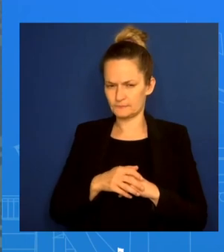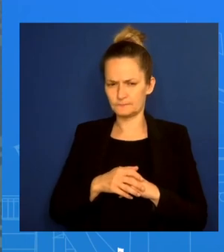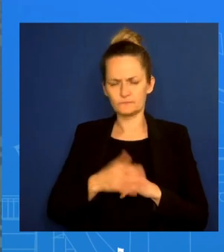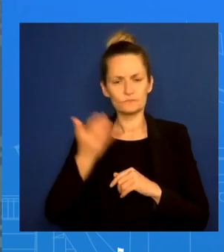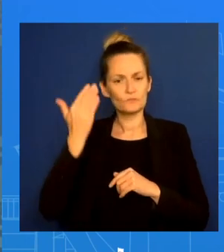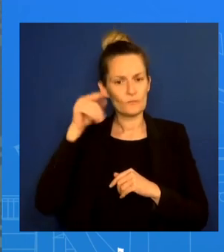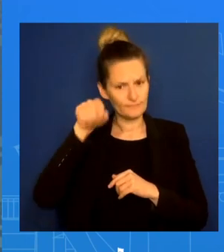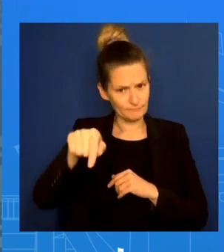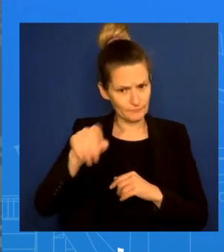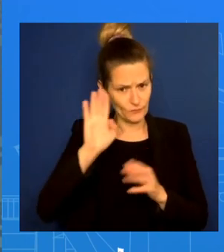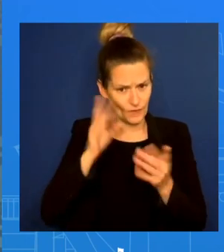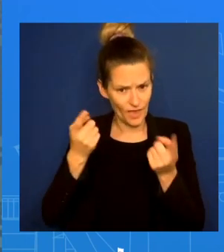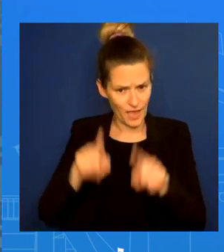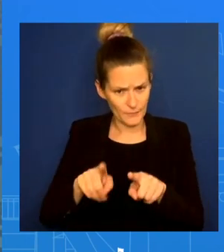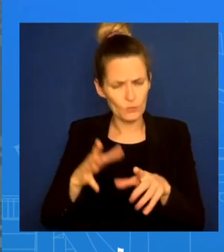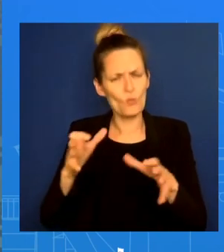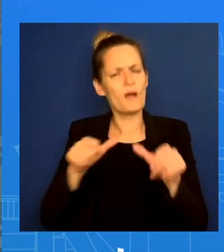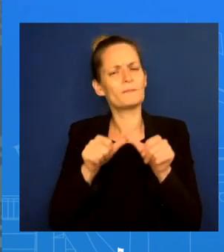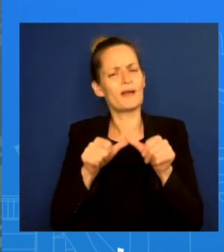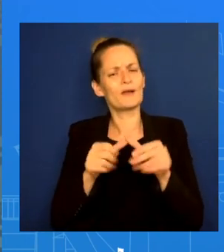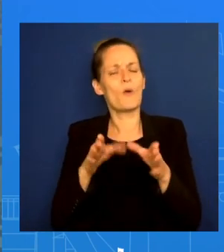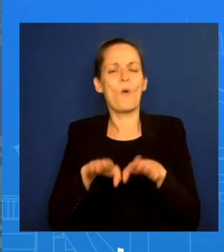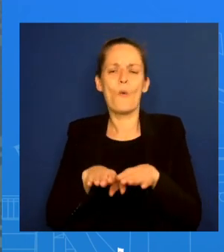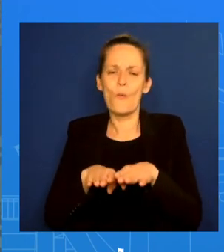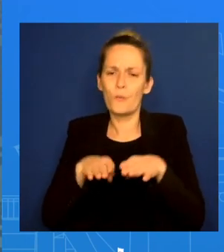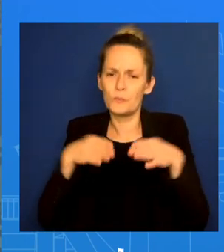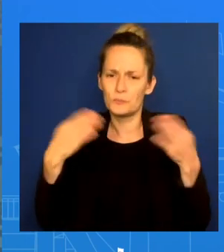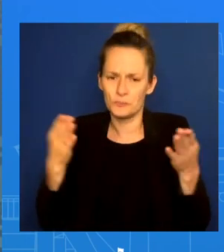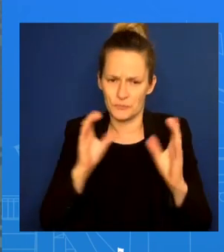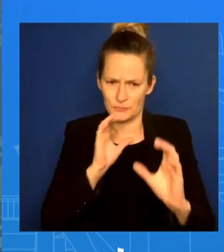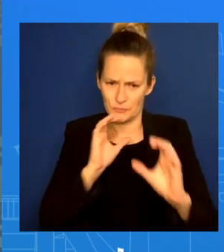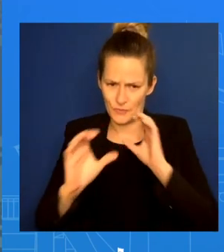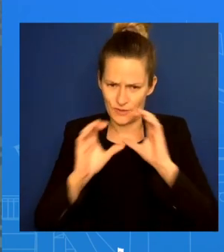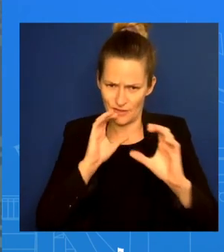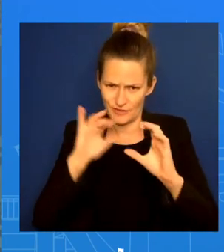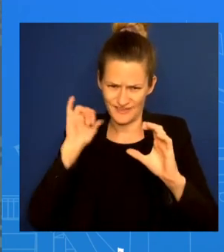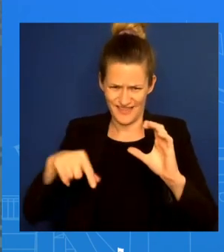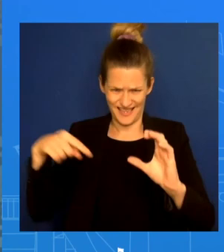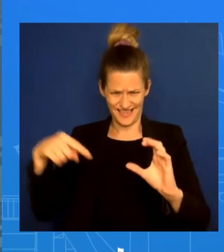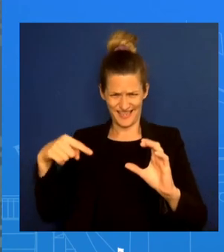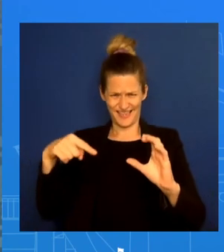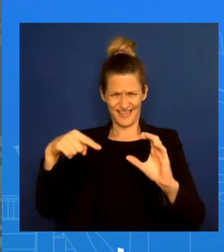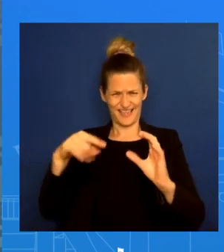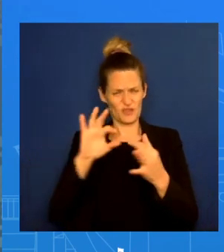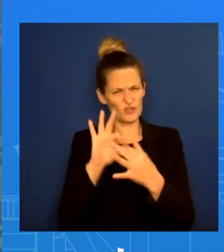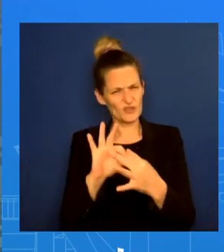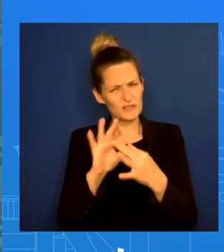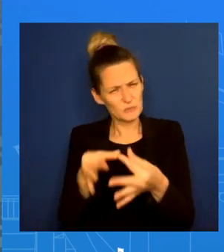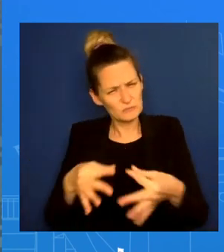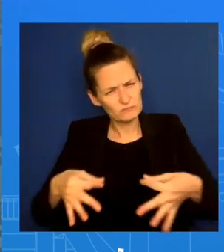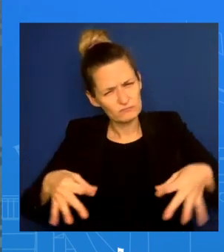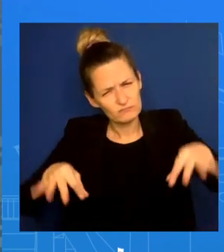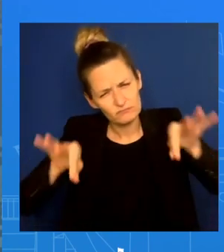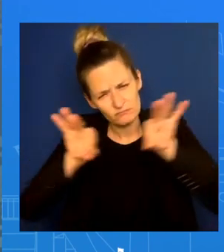most consequential bilateral relationships that we have, not just in that region, but around the world, because it touches so much.